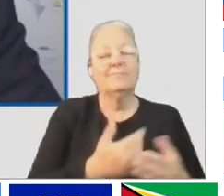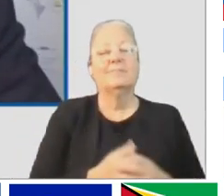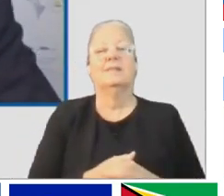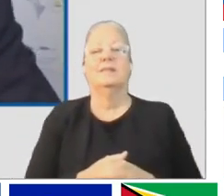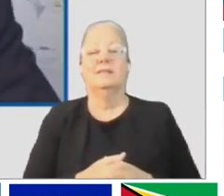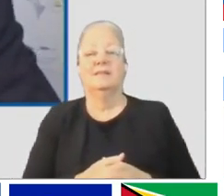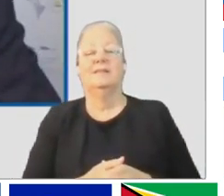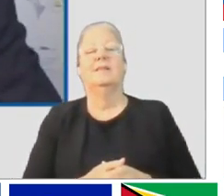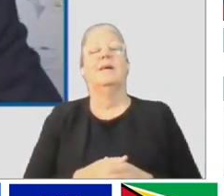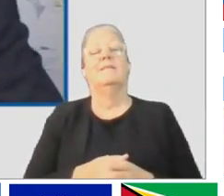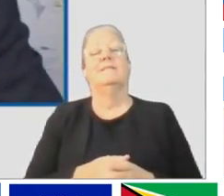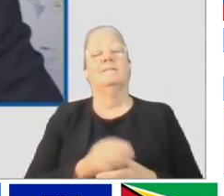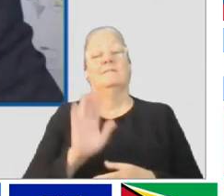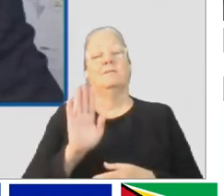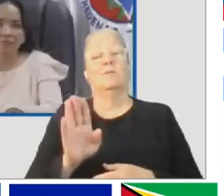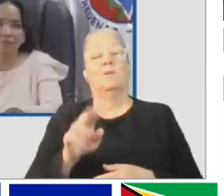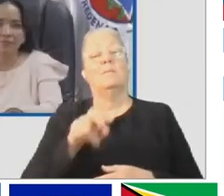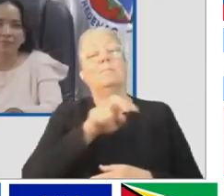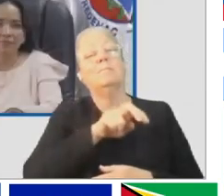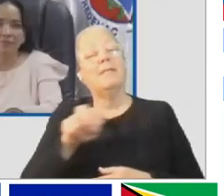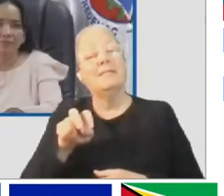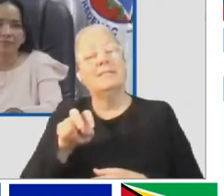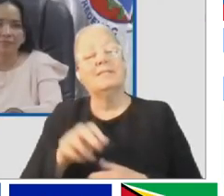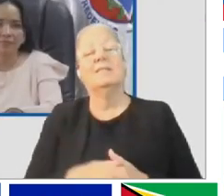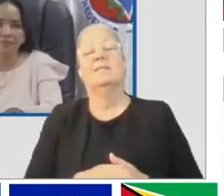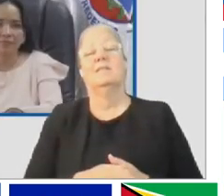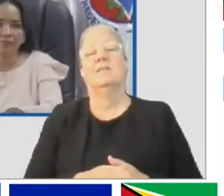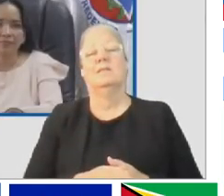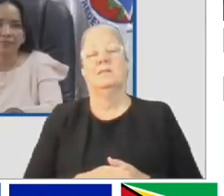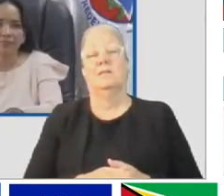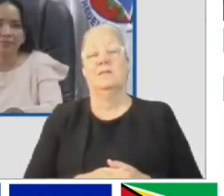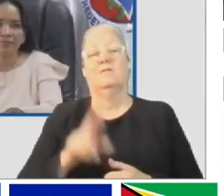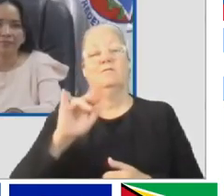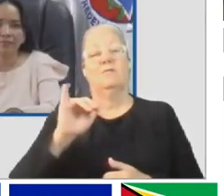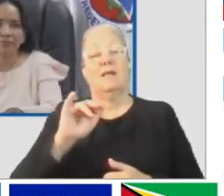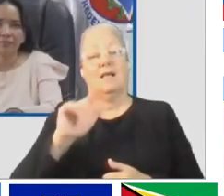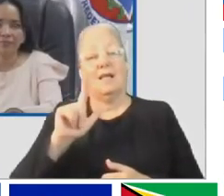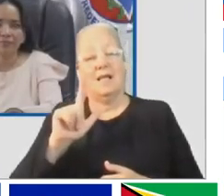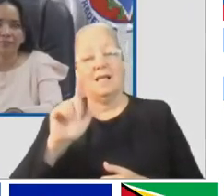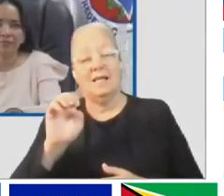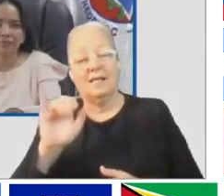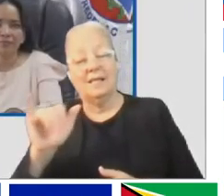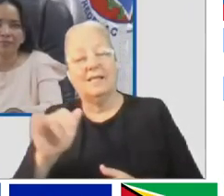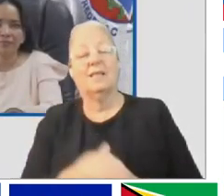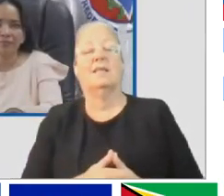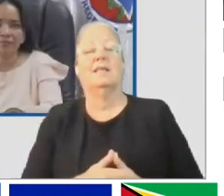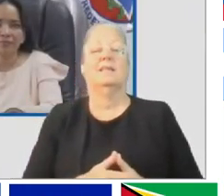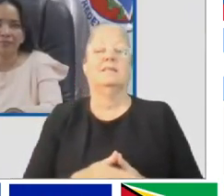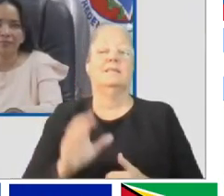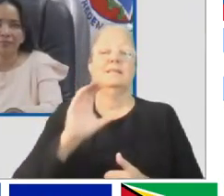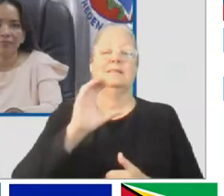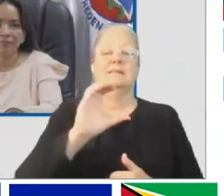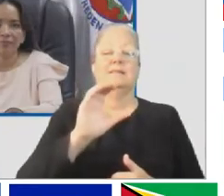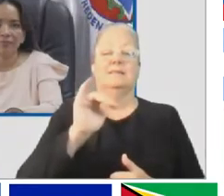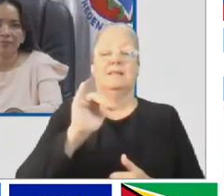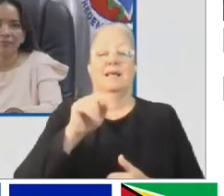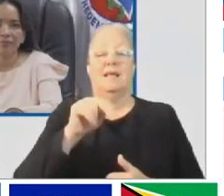panelists, our main speaker, Ms. Elizabeth Riley, Ms. Cynthia Spishnak,